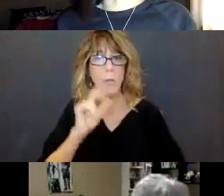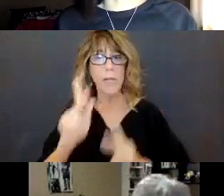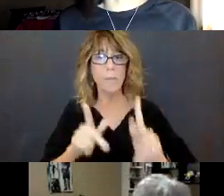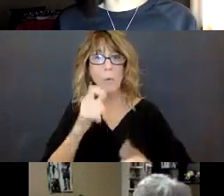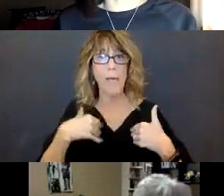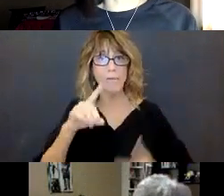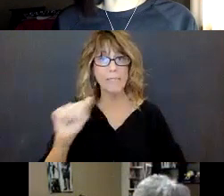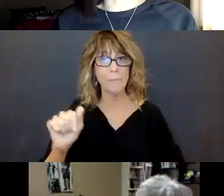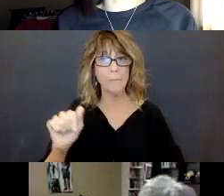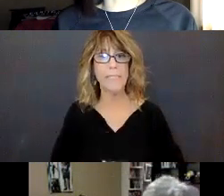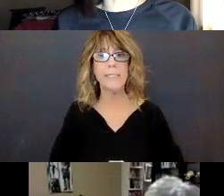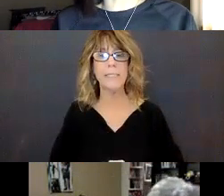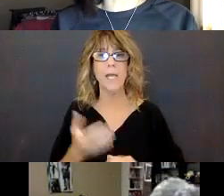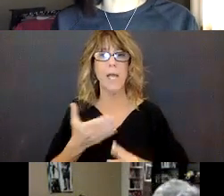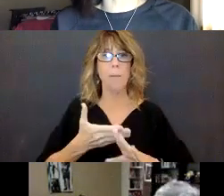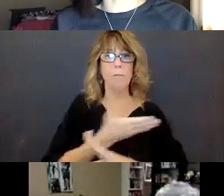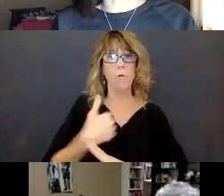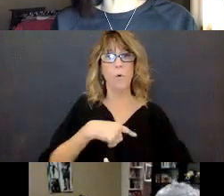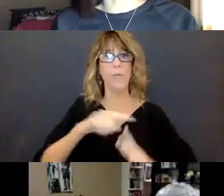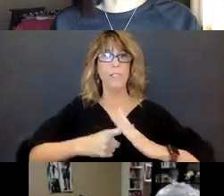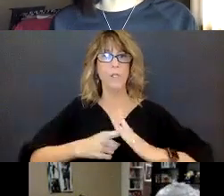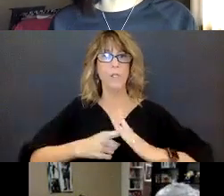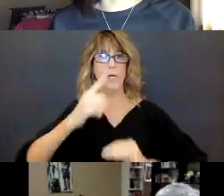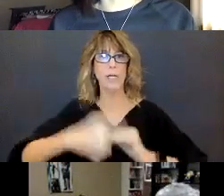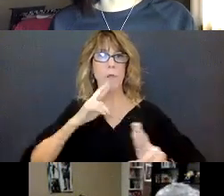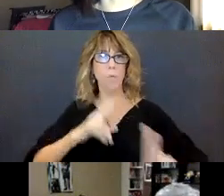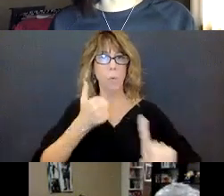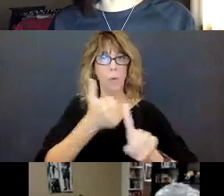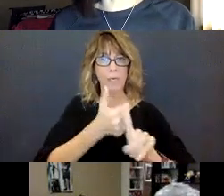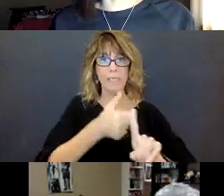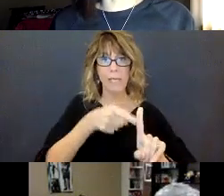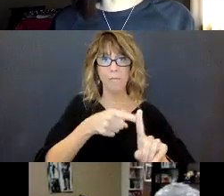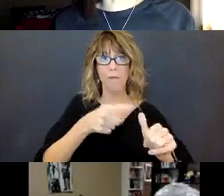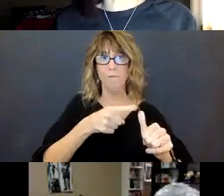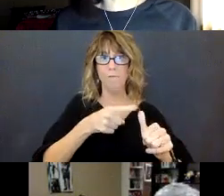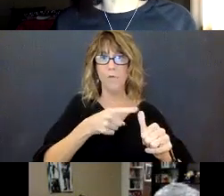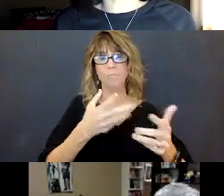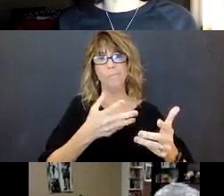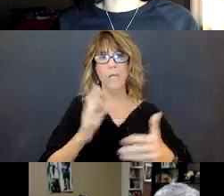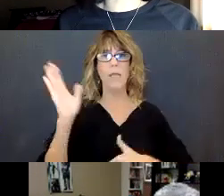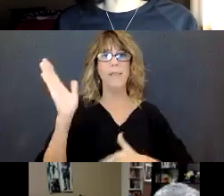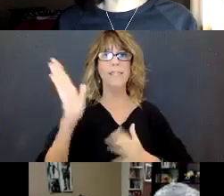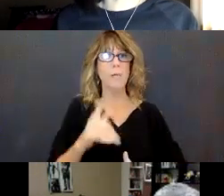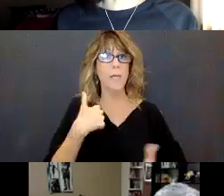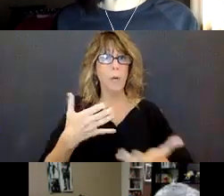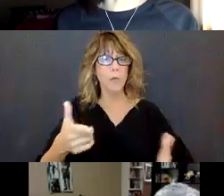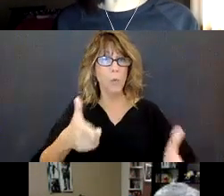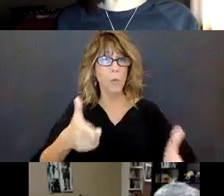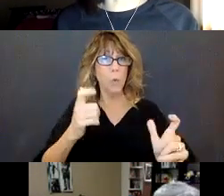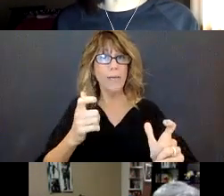disabilities. And before we get to talking about the report, and our speakers, I just wanted to do a quick